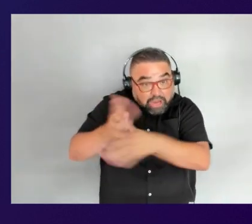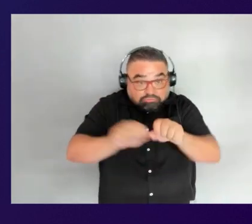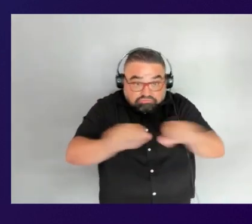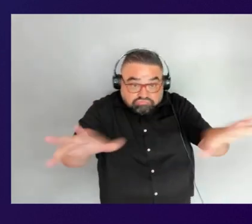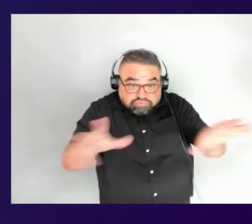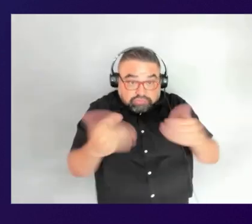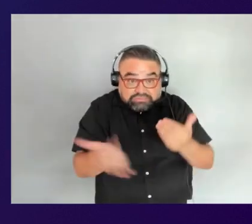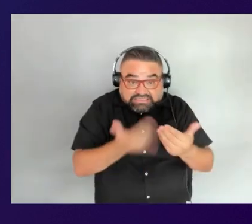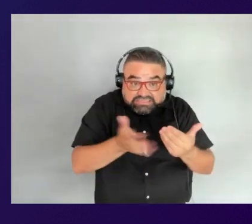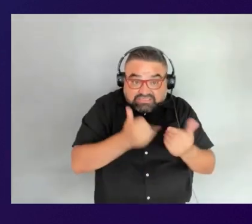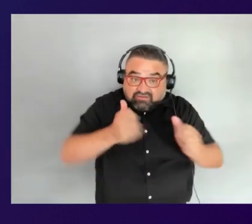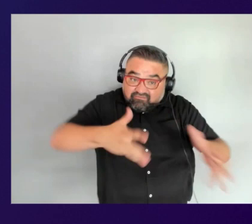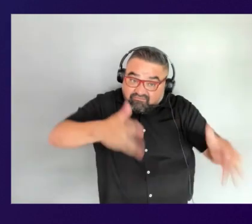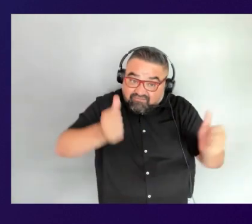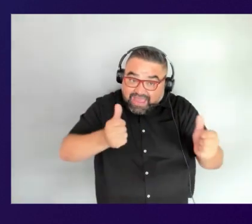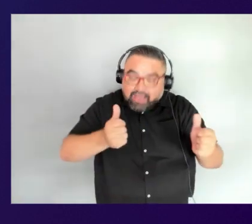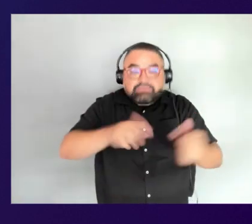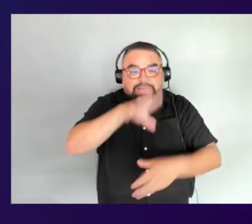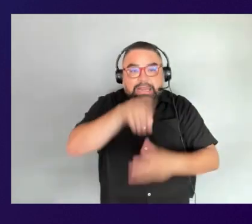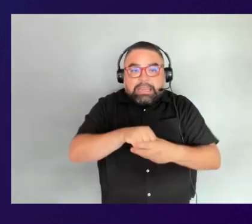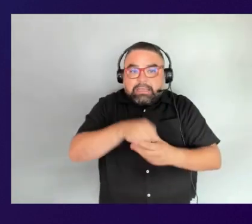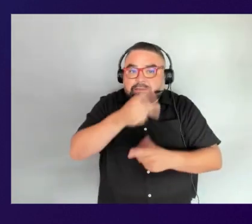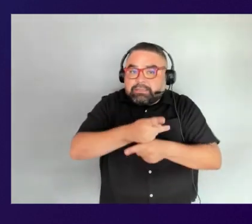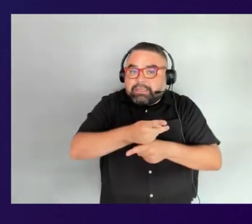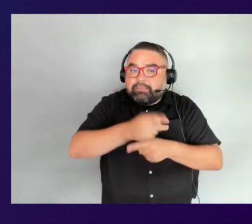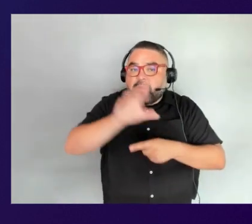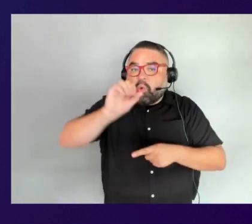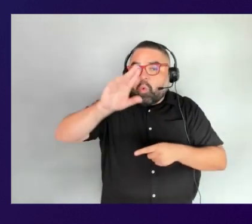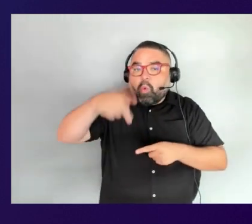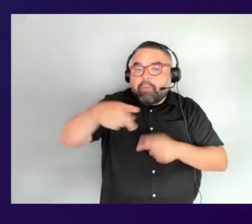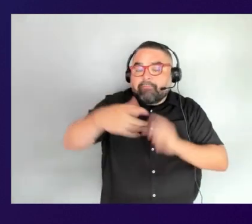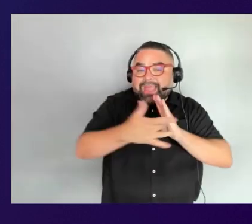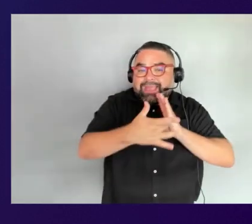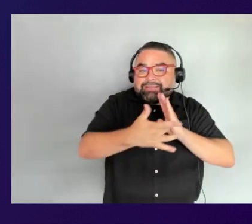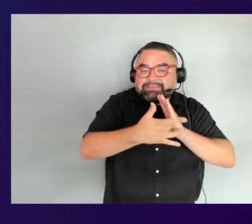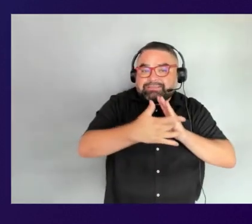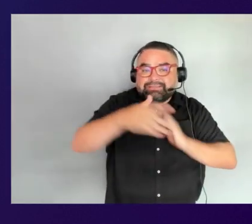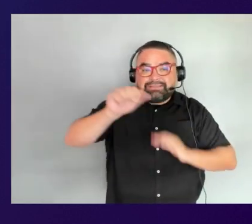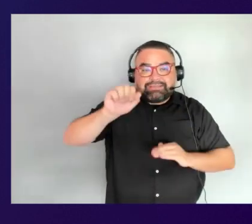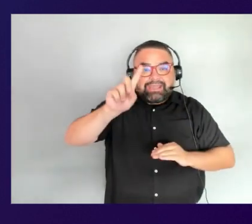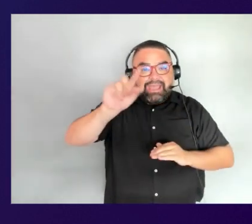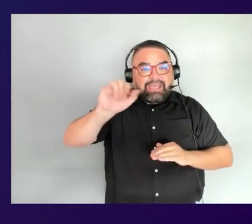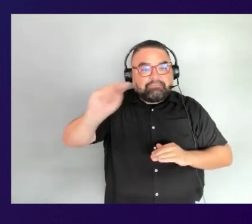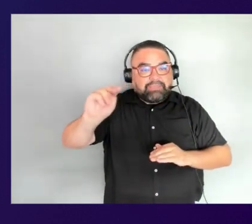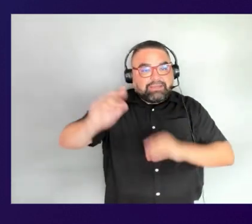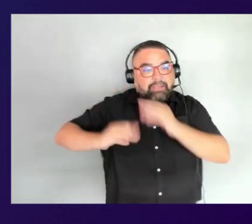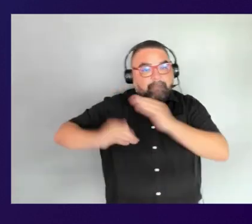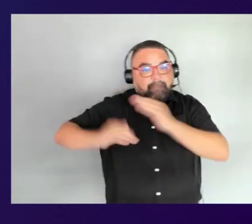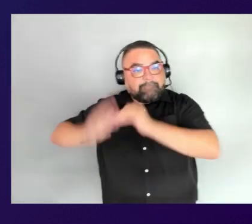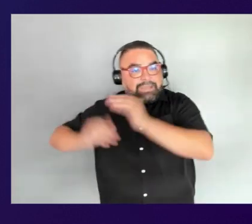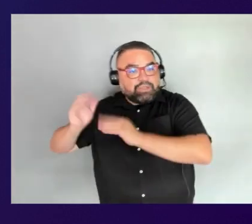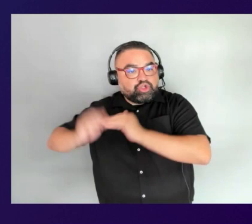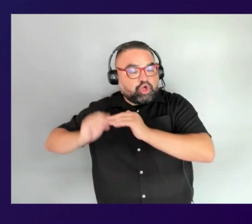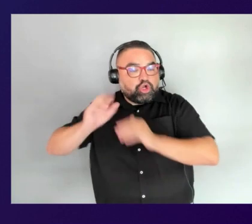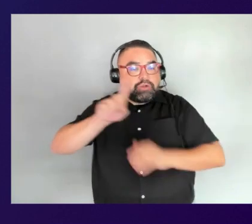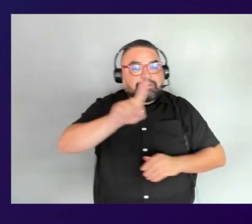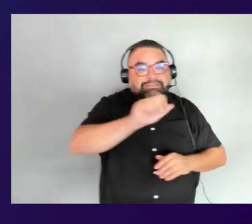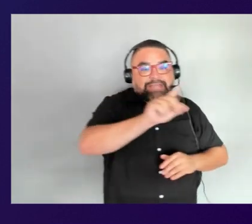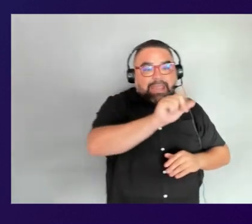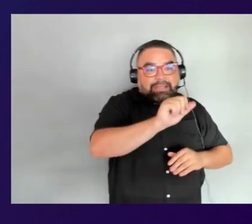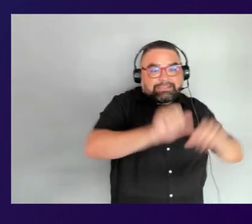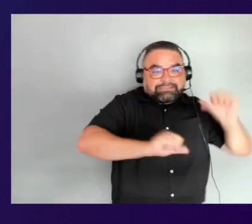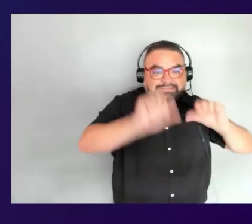their environment, whether it's a corporate IT admin or a builder or a data scientist or an application owner, to be able to roll